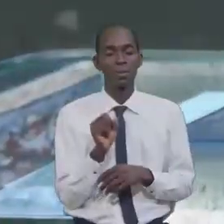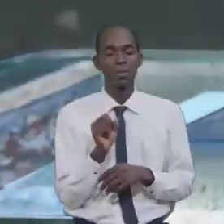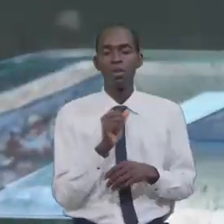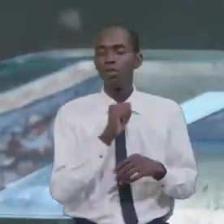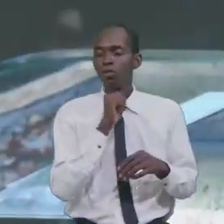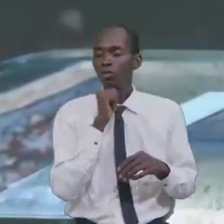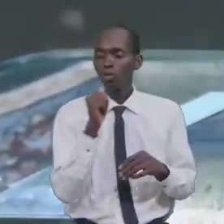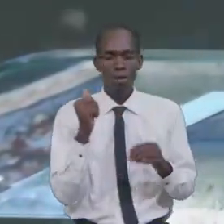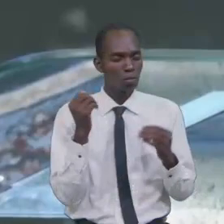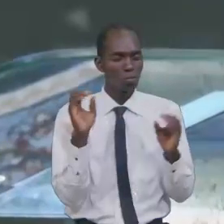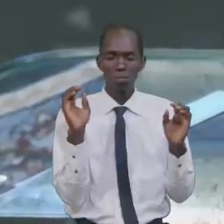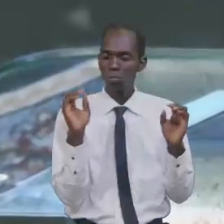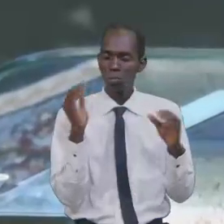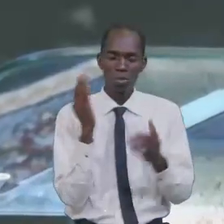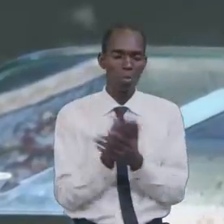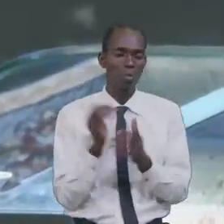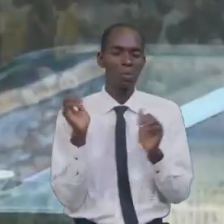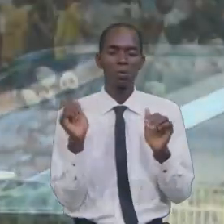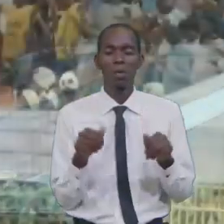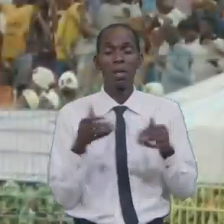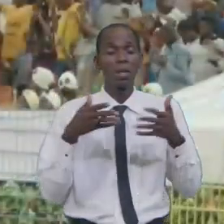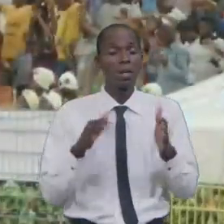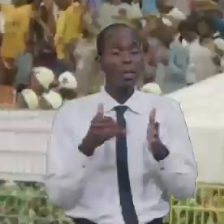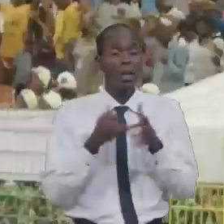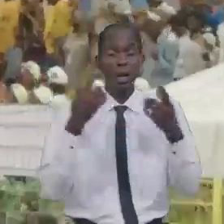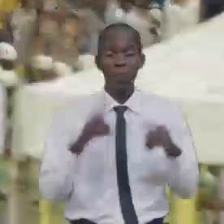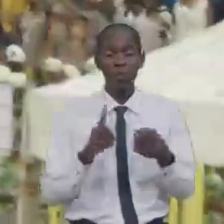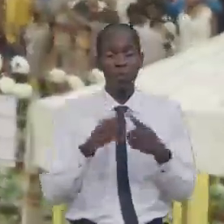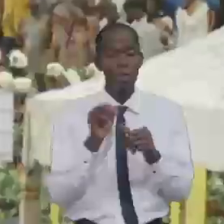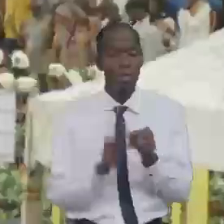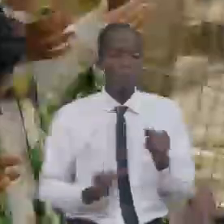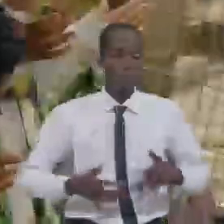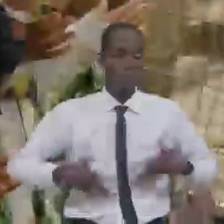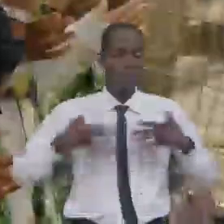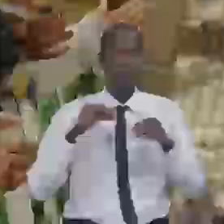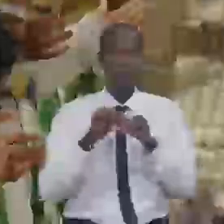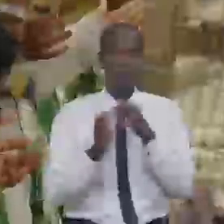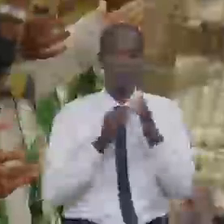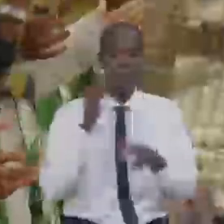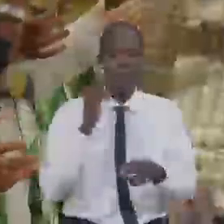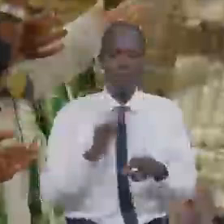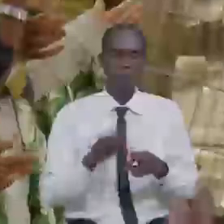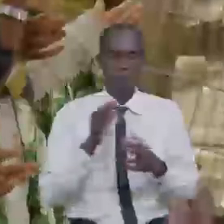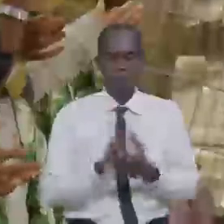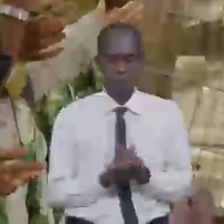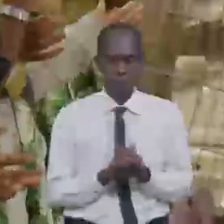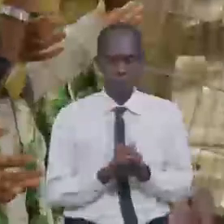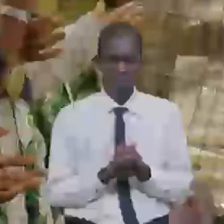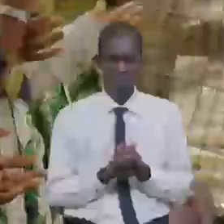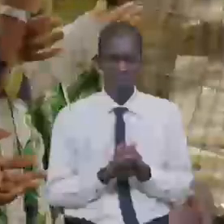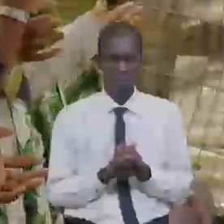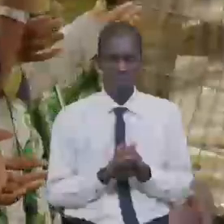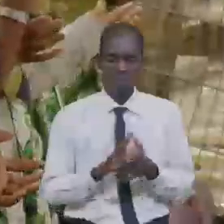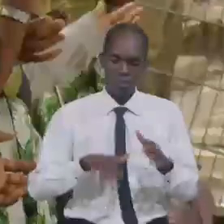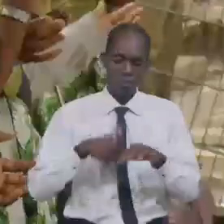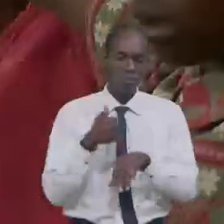Unstoppable. Let it happen to every life in Jesus' name. Confirm it,